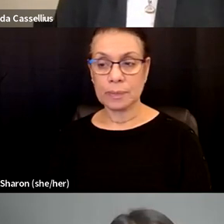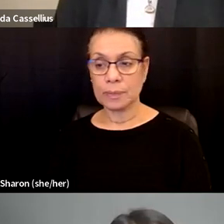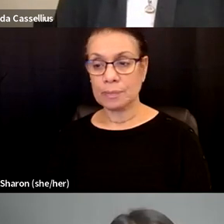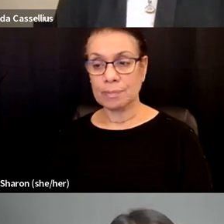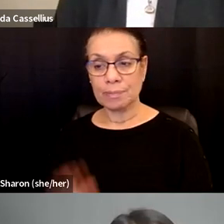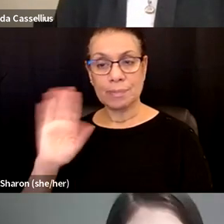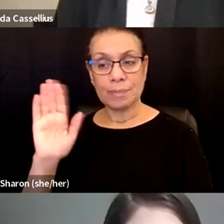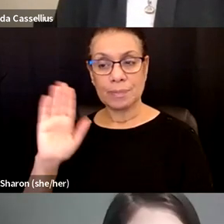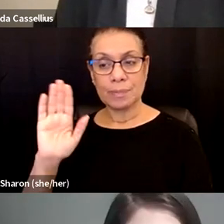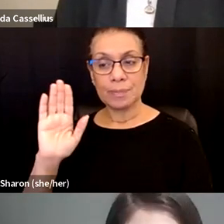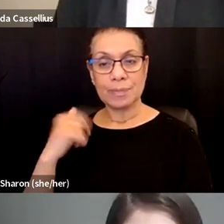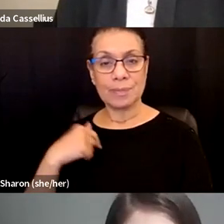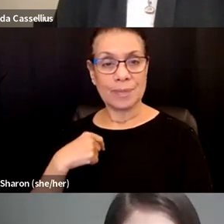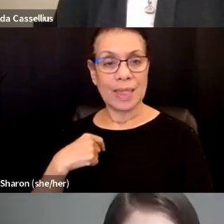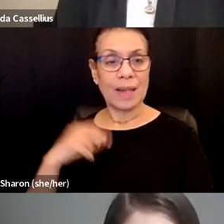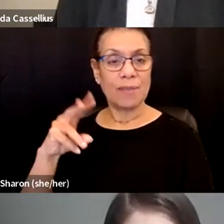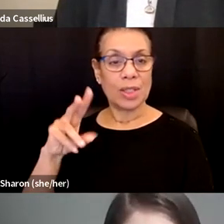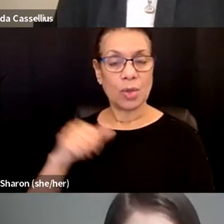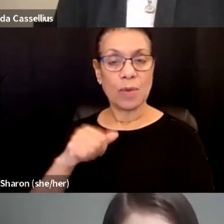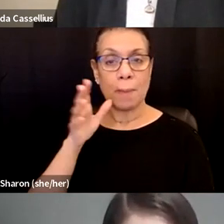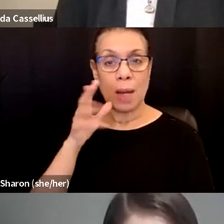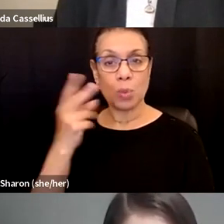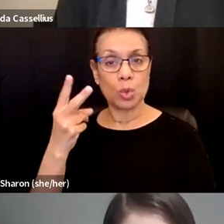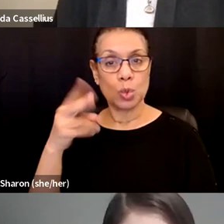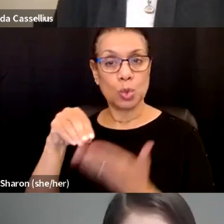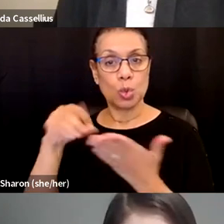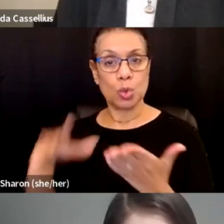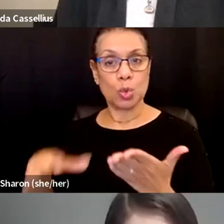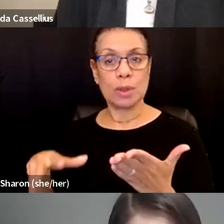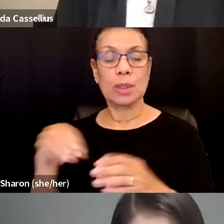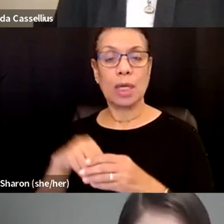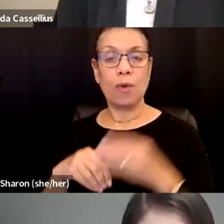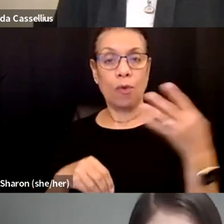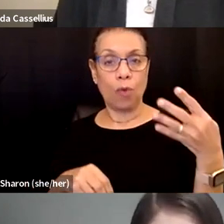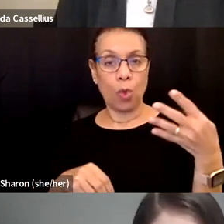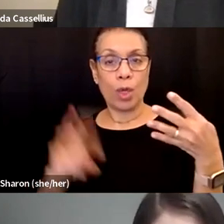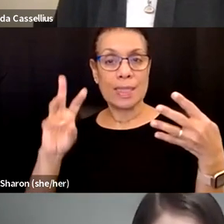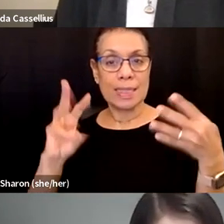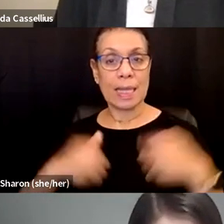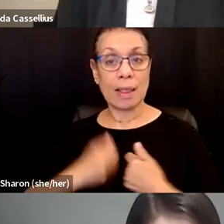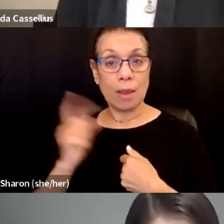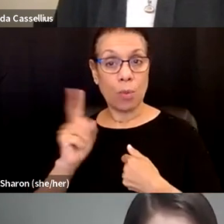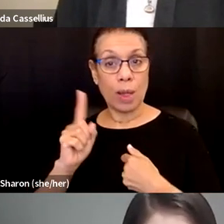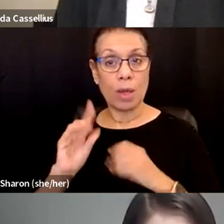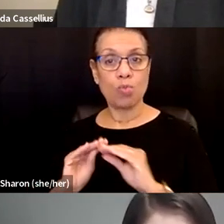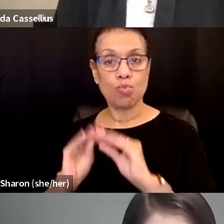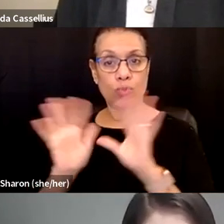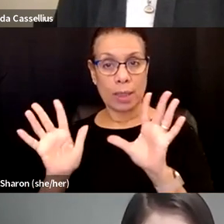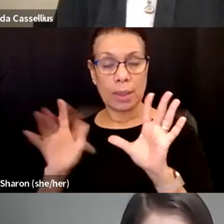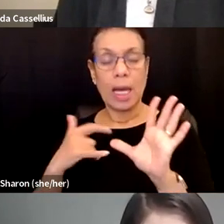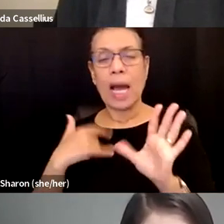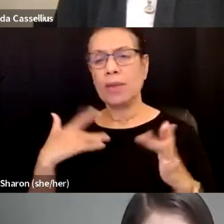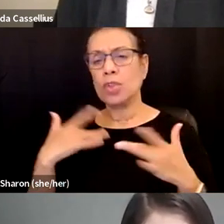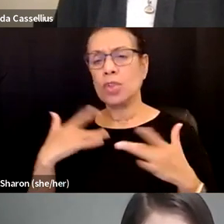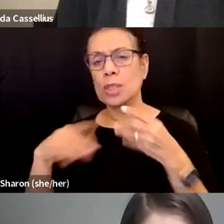my name is victoria woodward-moore and i'm a mom to two maining school students in grades four and six we live in brighton i have concerns about the additional